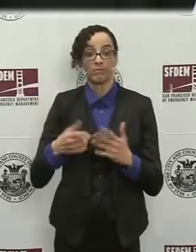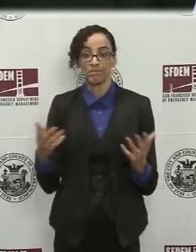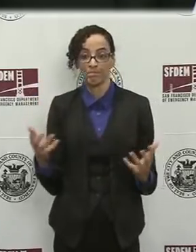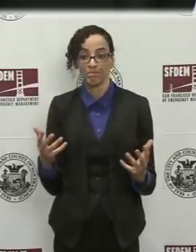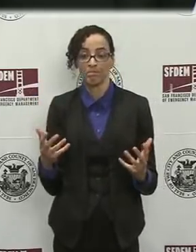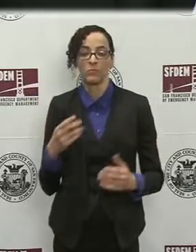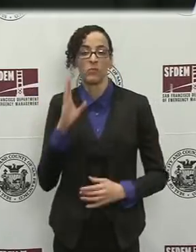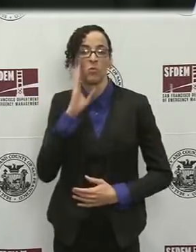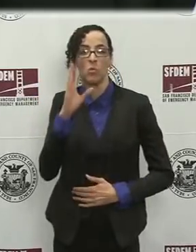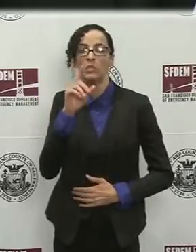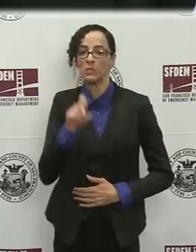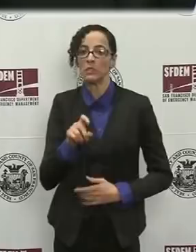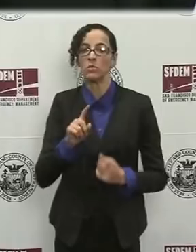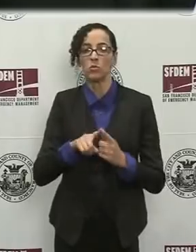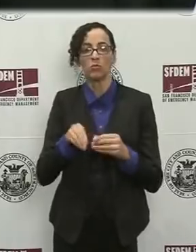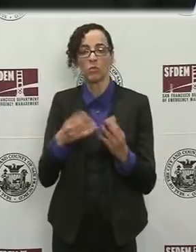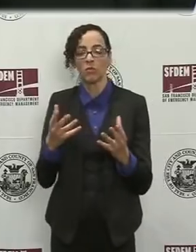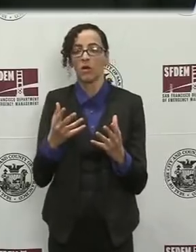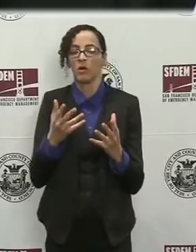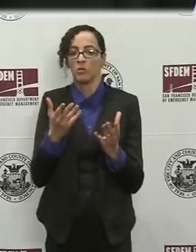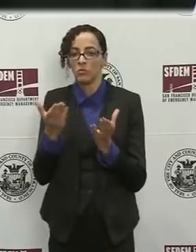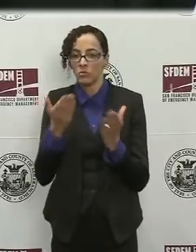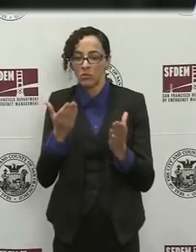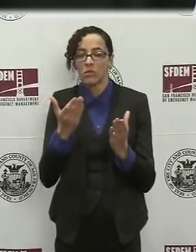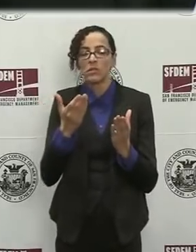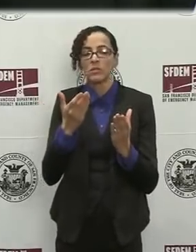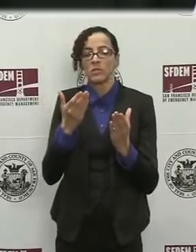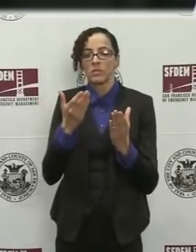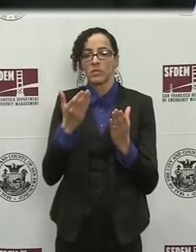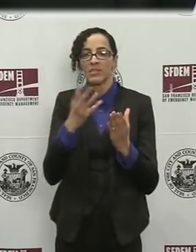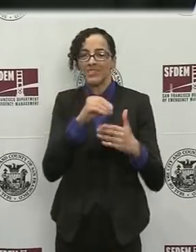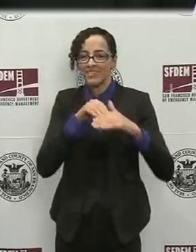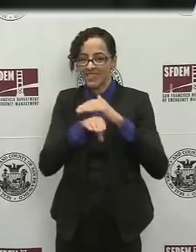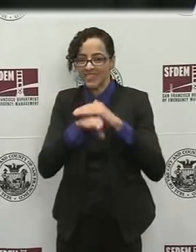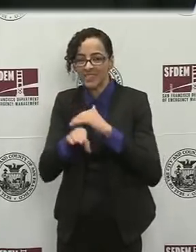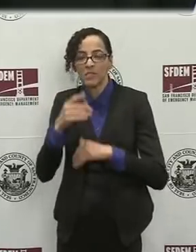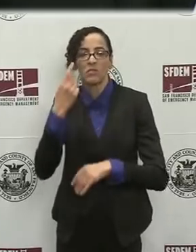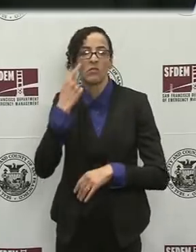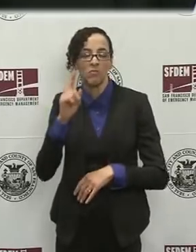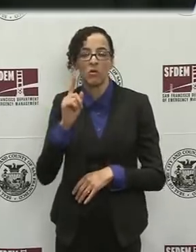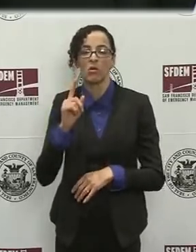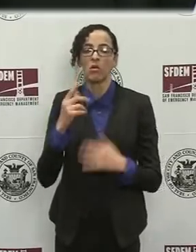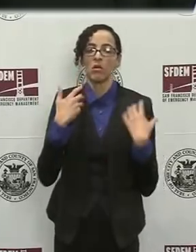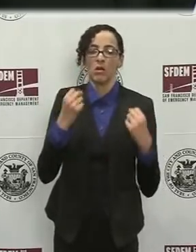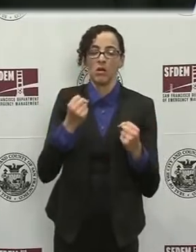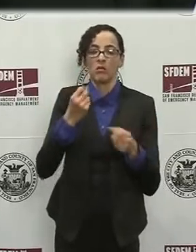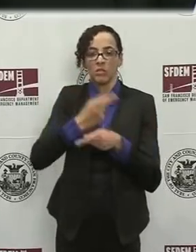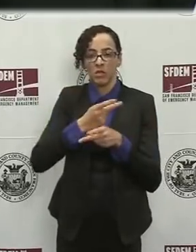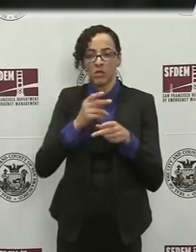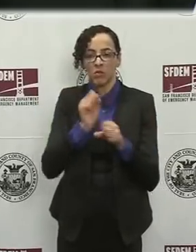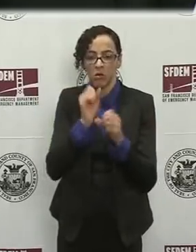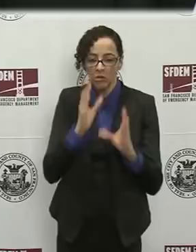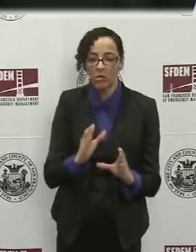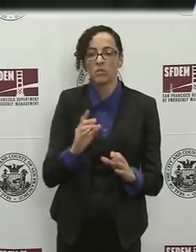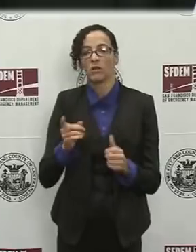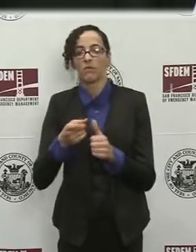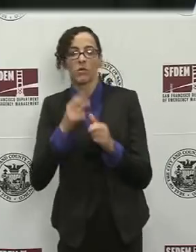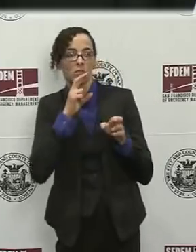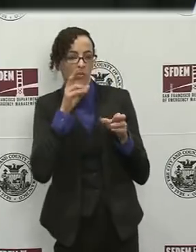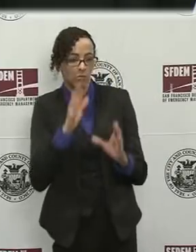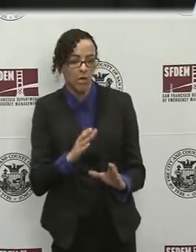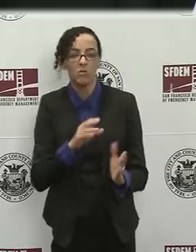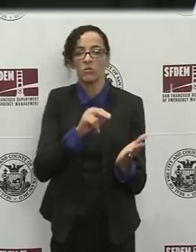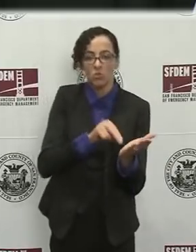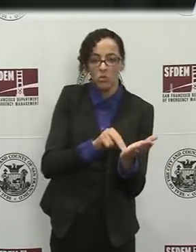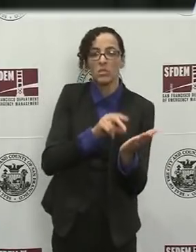going to need to accommodate our frontline health responders, our healthcare workers, our nurses, our doctors. It's critically important that